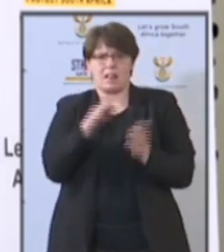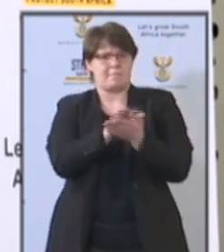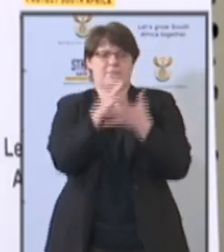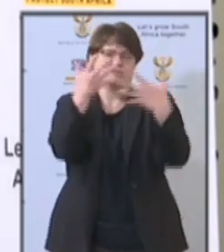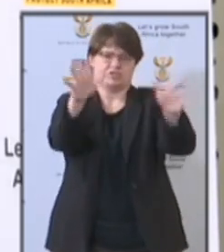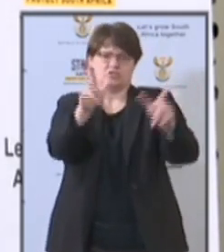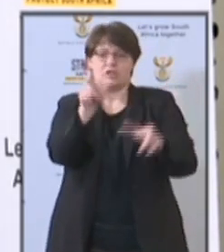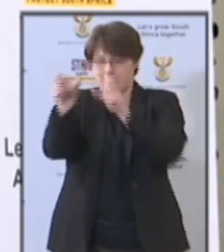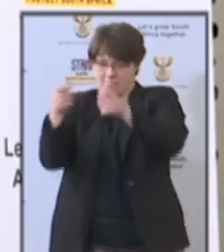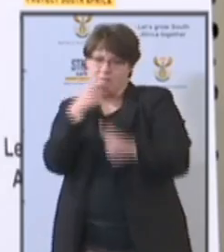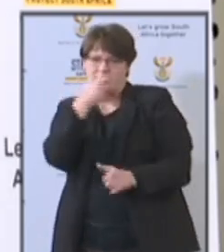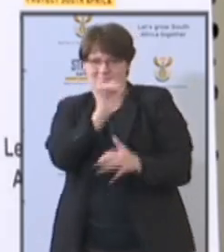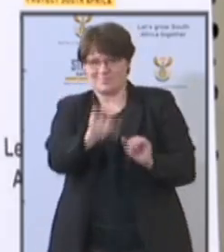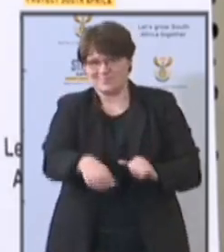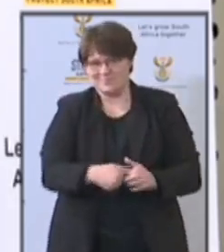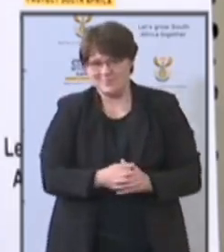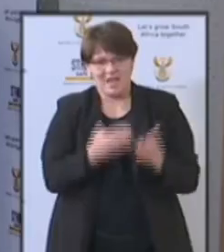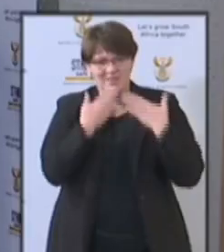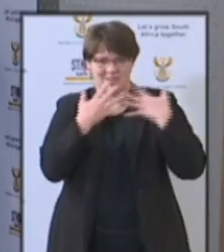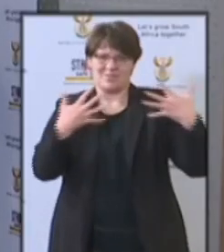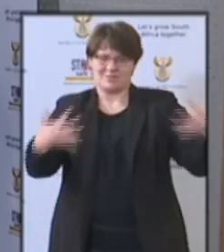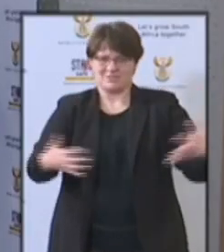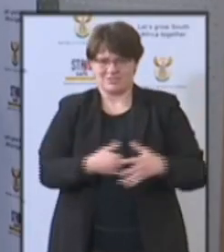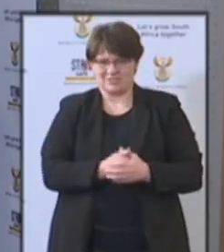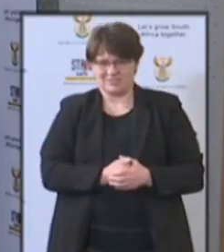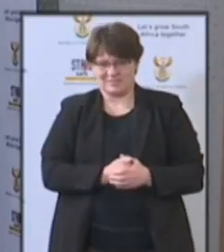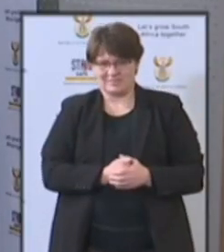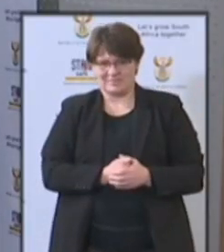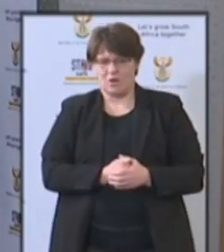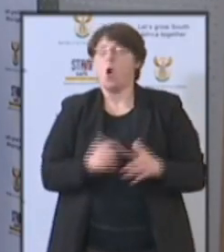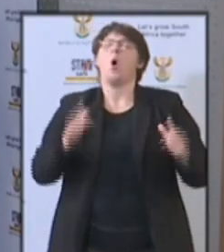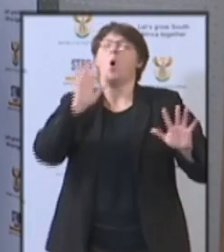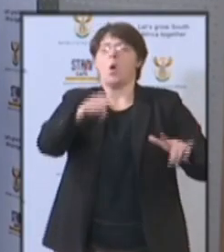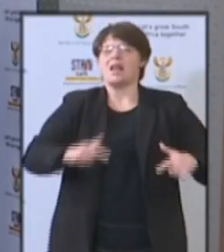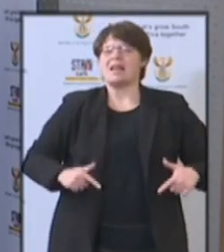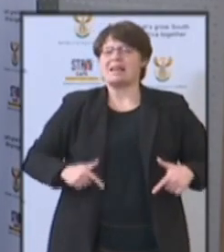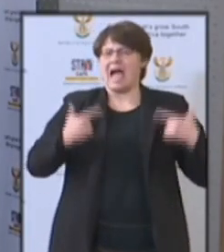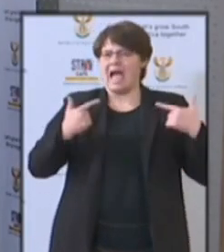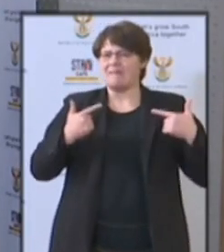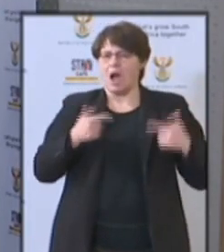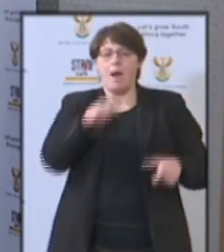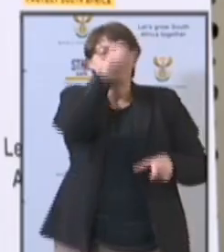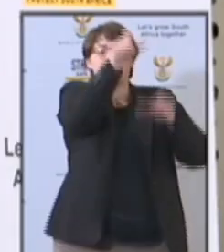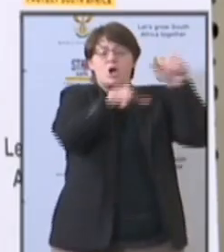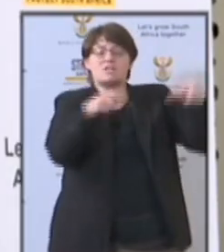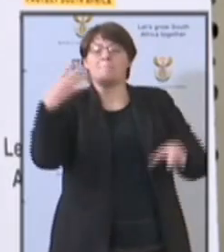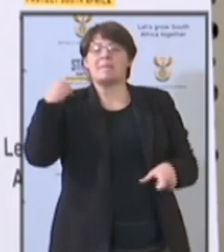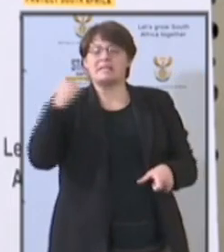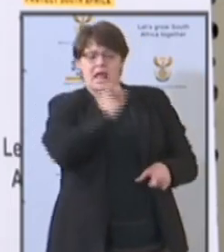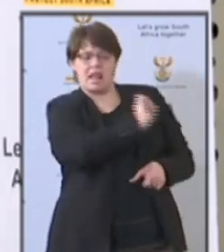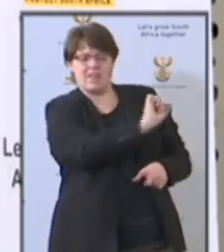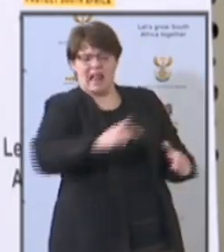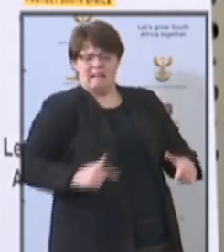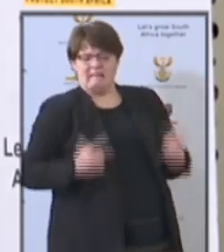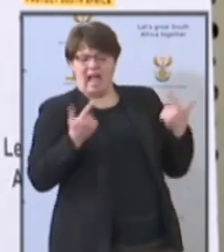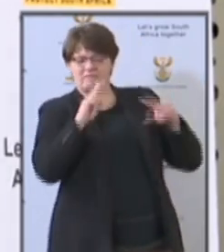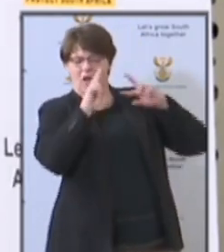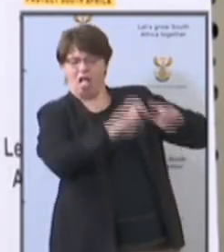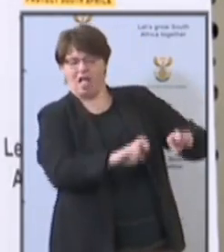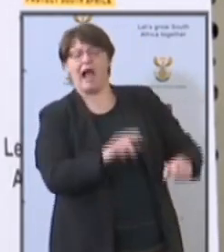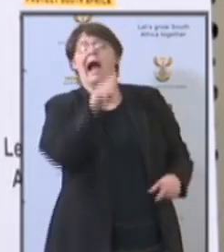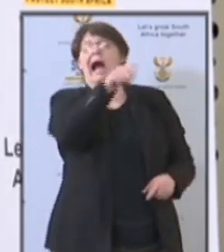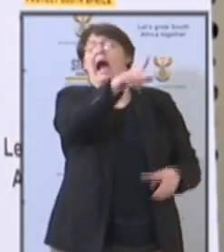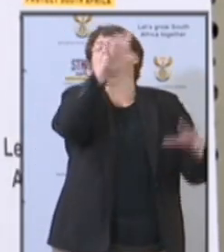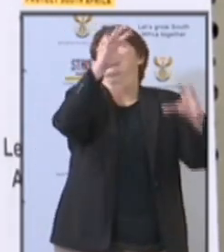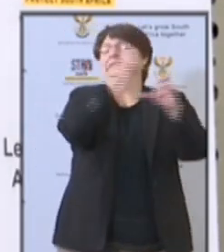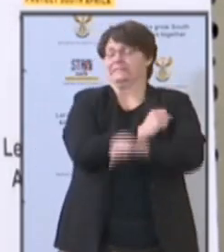Okay. Okay. No, thank you very much. The lifestyle audit. Oh. Am I ministers? The lifestyle audits of ministers, I